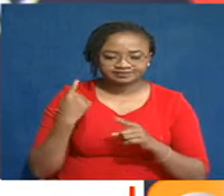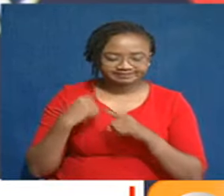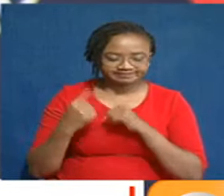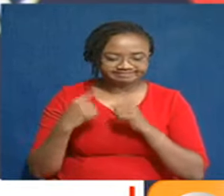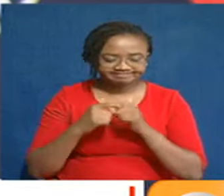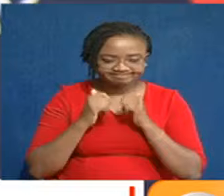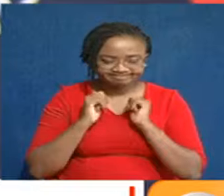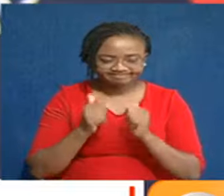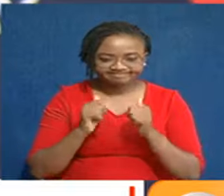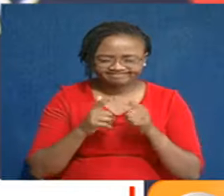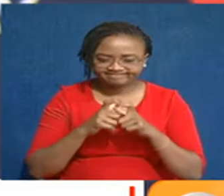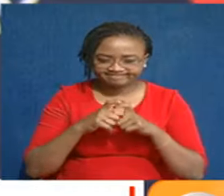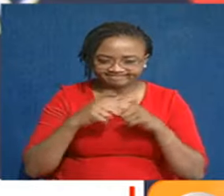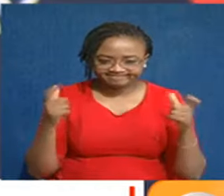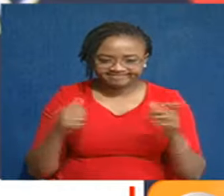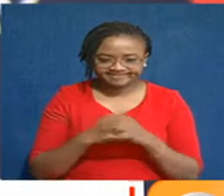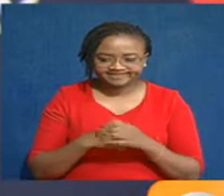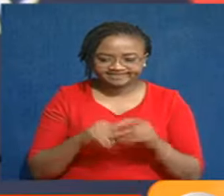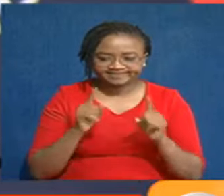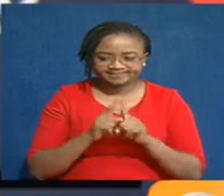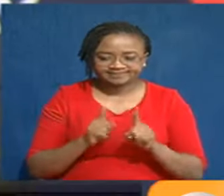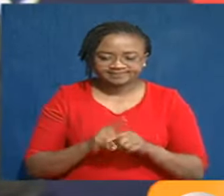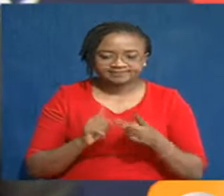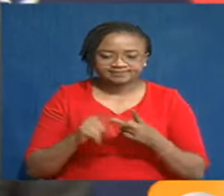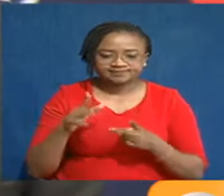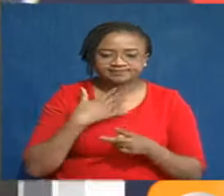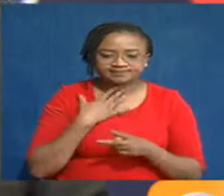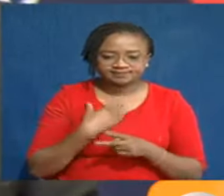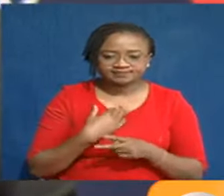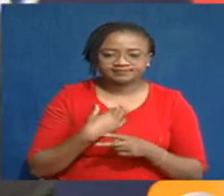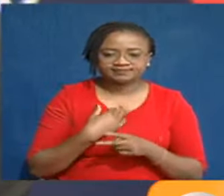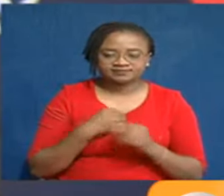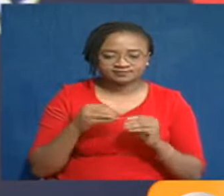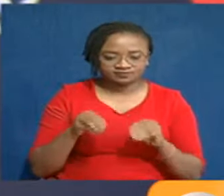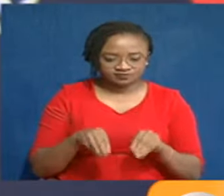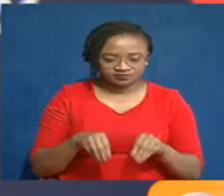experiences. Secondly, they also are looking for premium